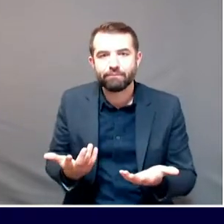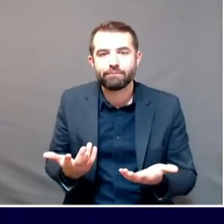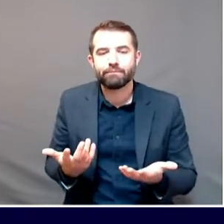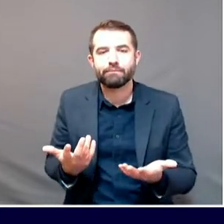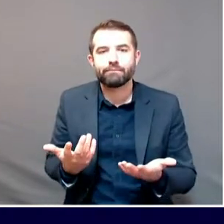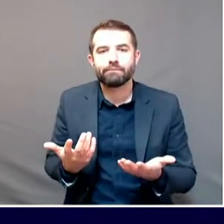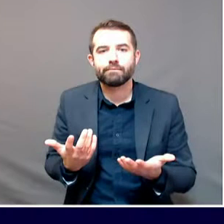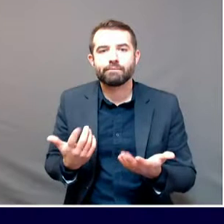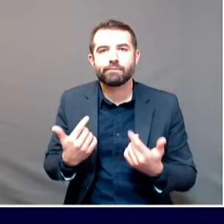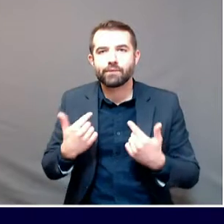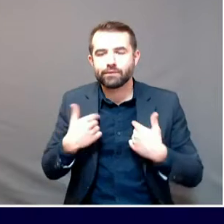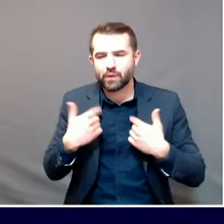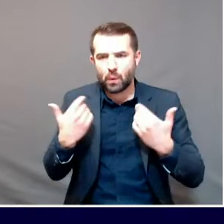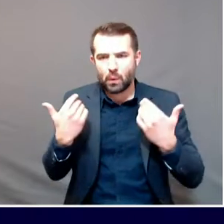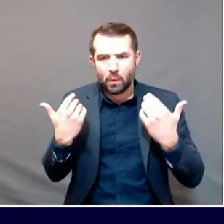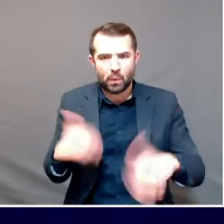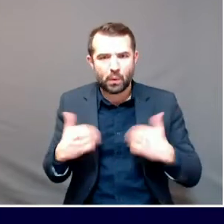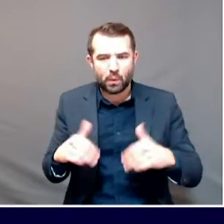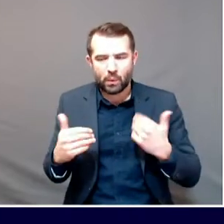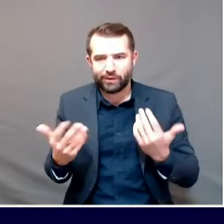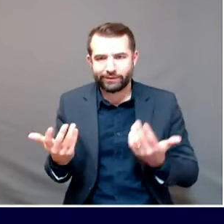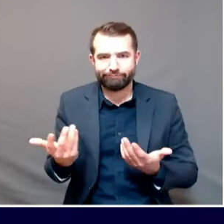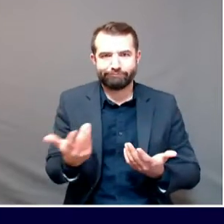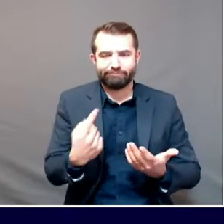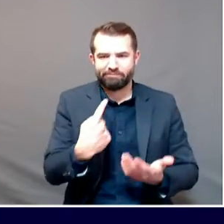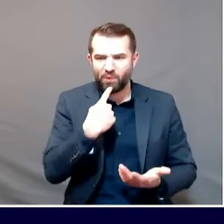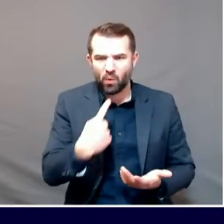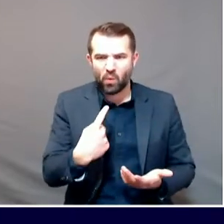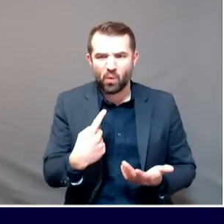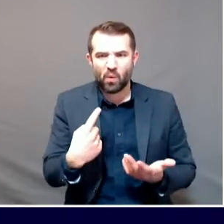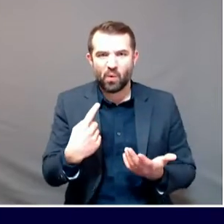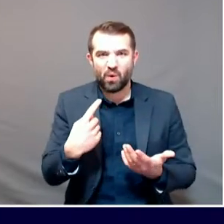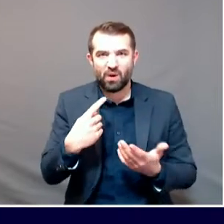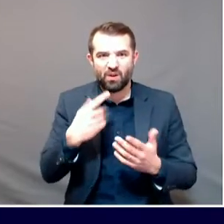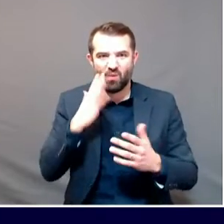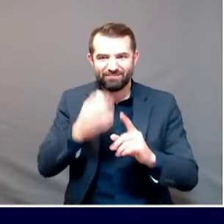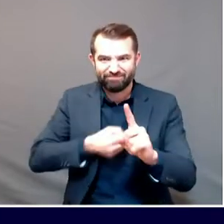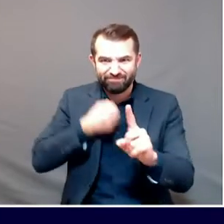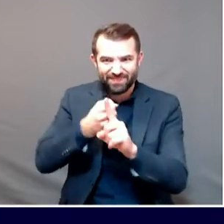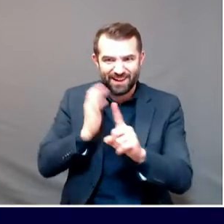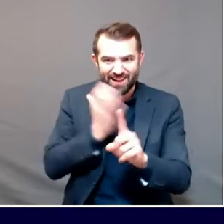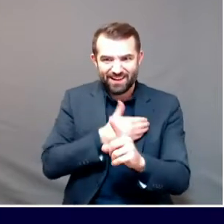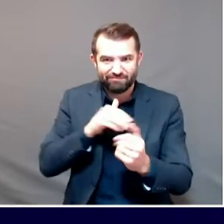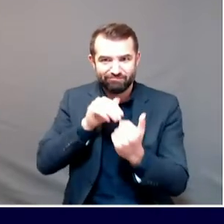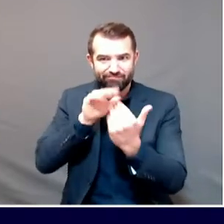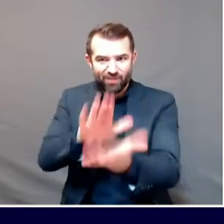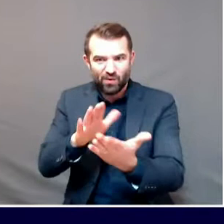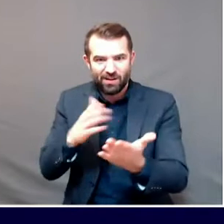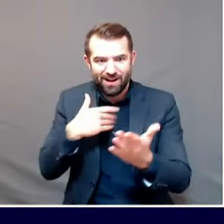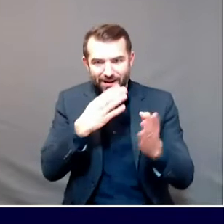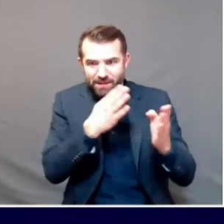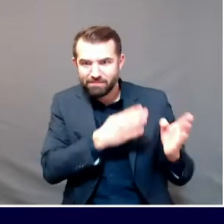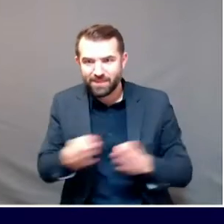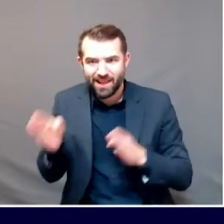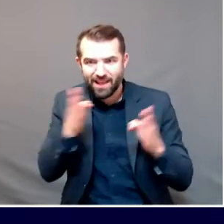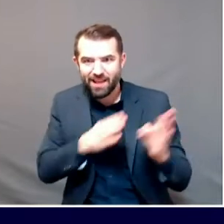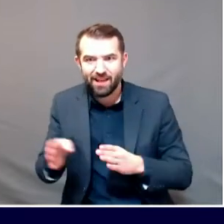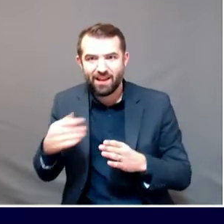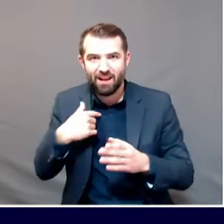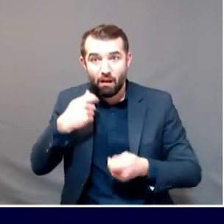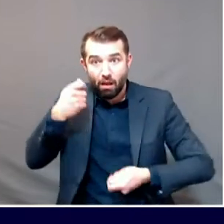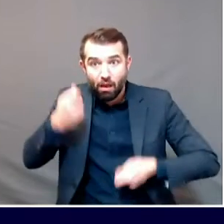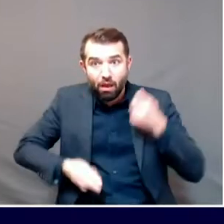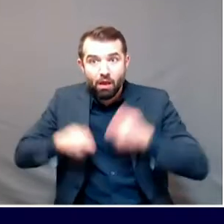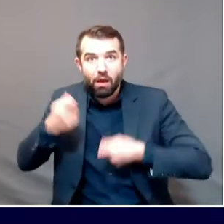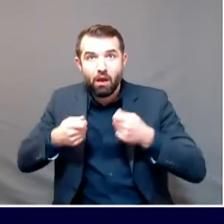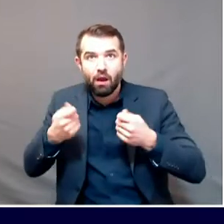That sadly and regrettably had implications for us. As a result of the reduction by Operation Warp